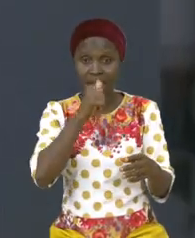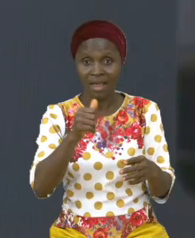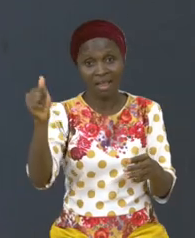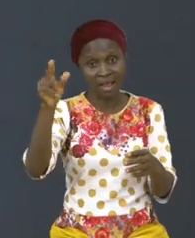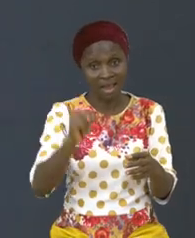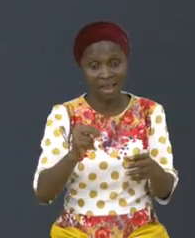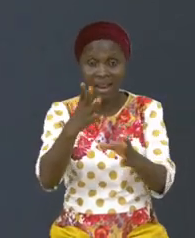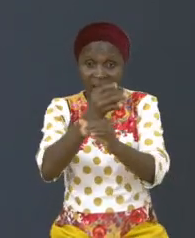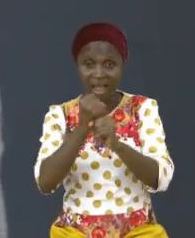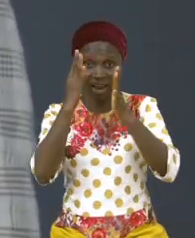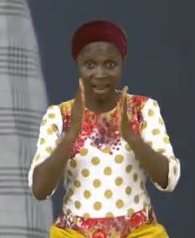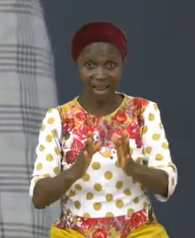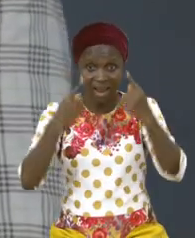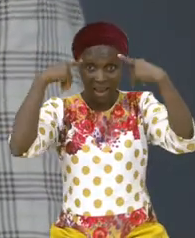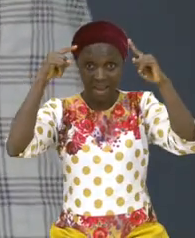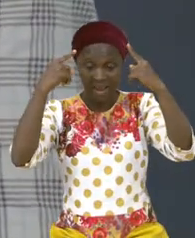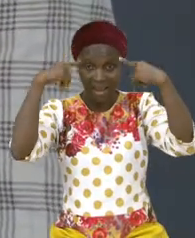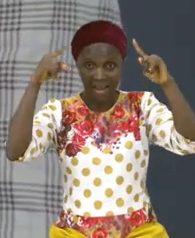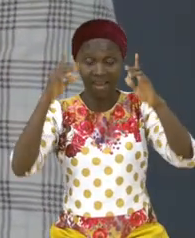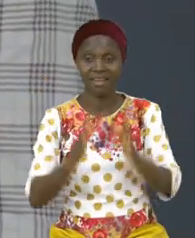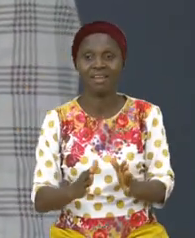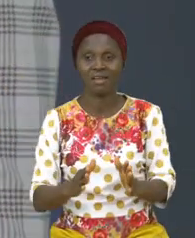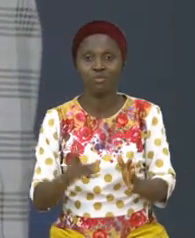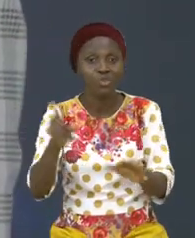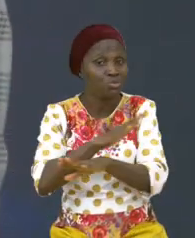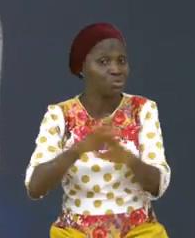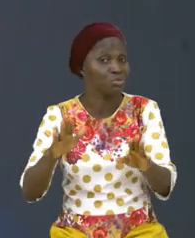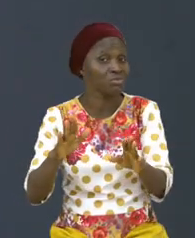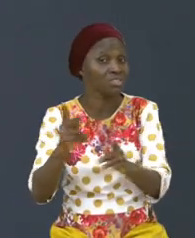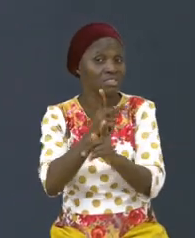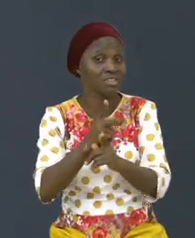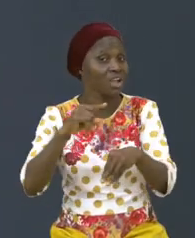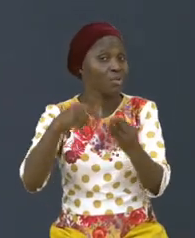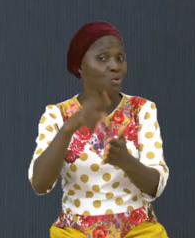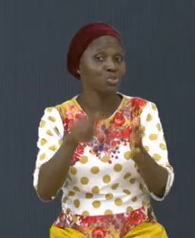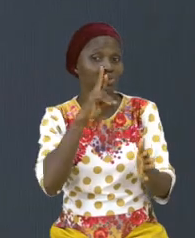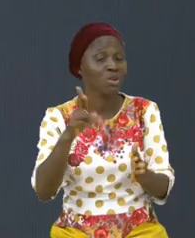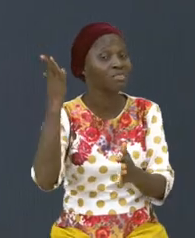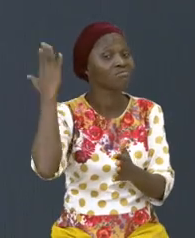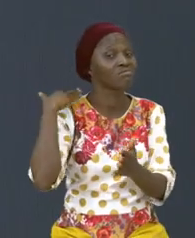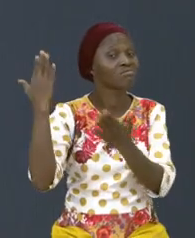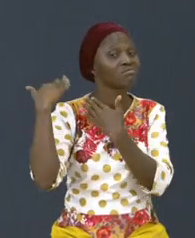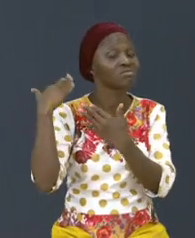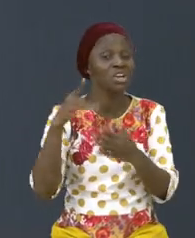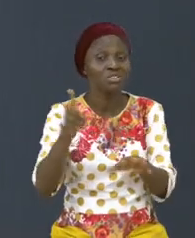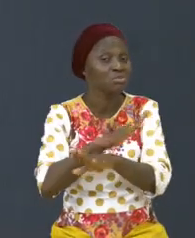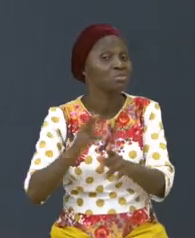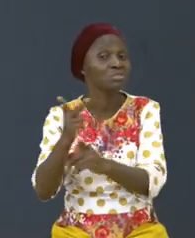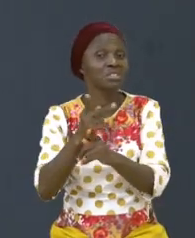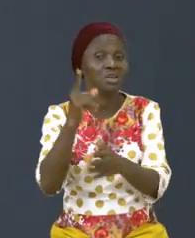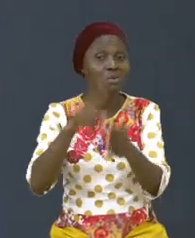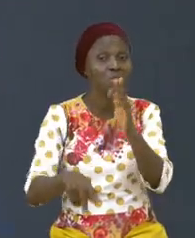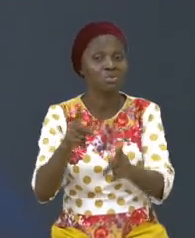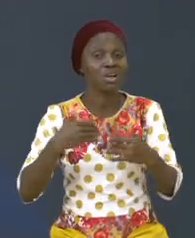You don't care what you were in the past. You don't care what people have said to you